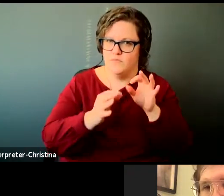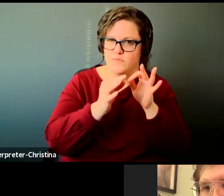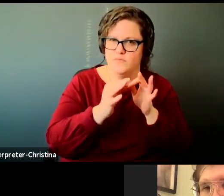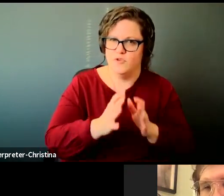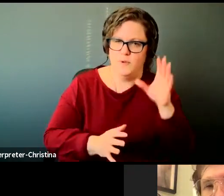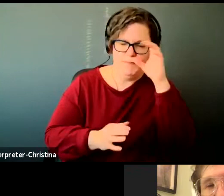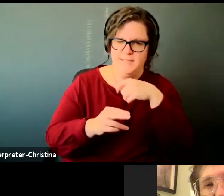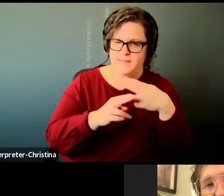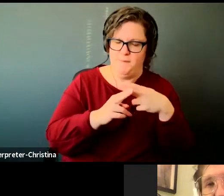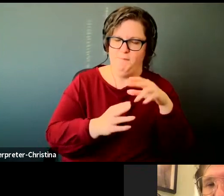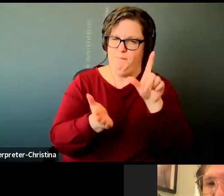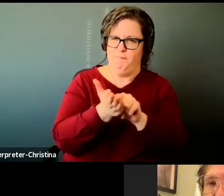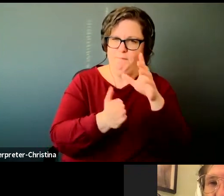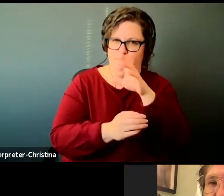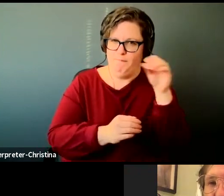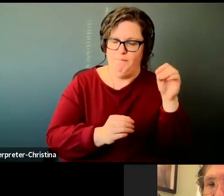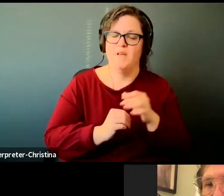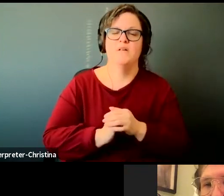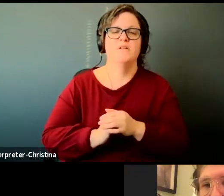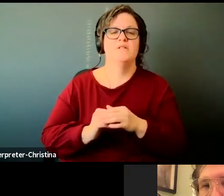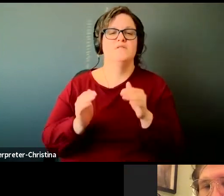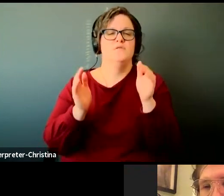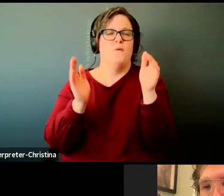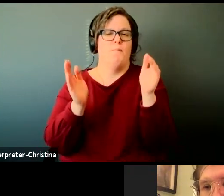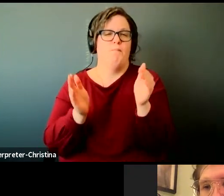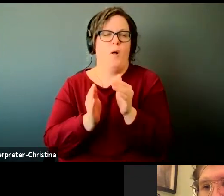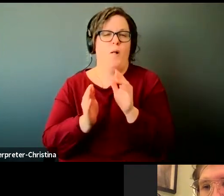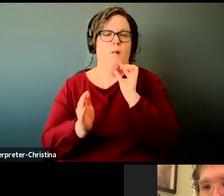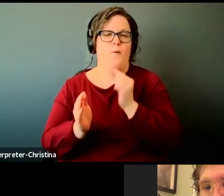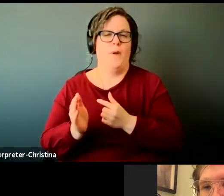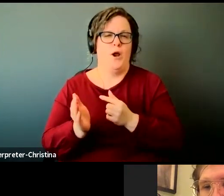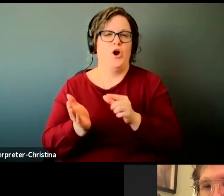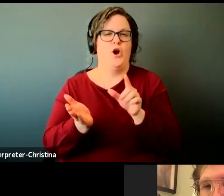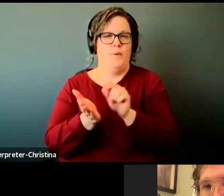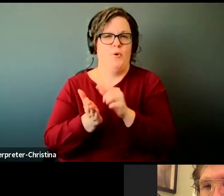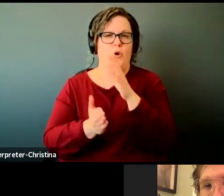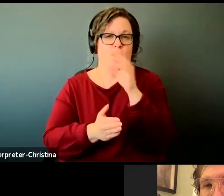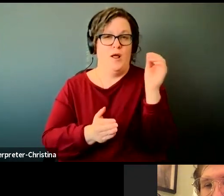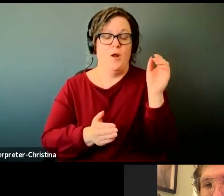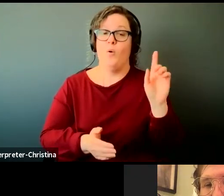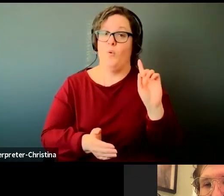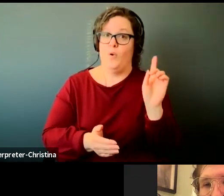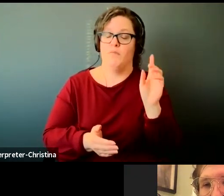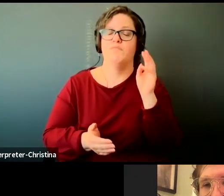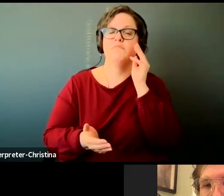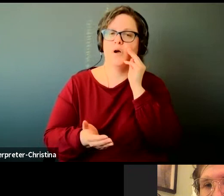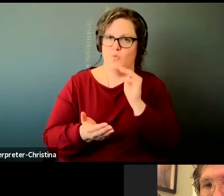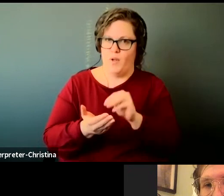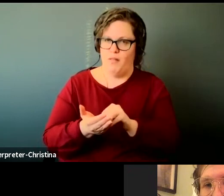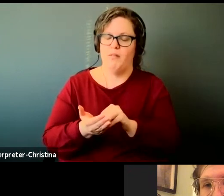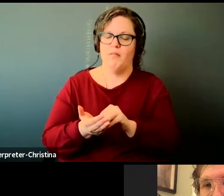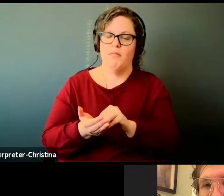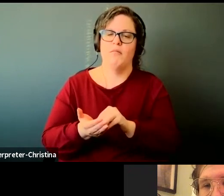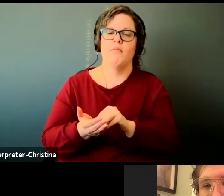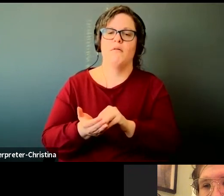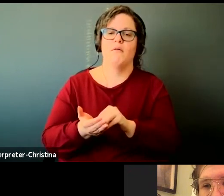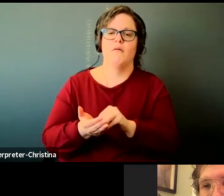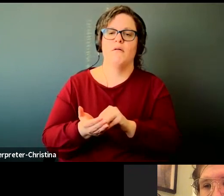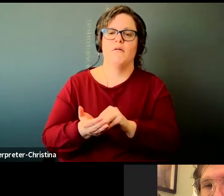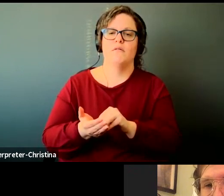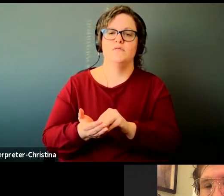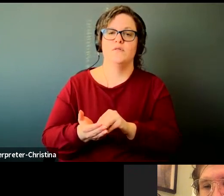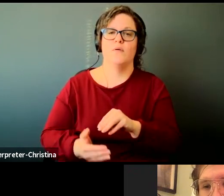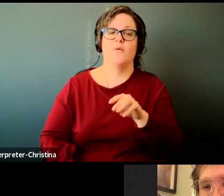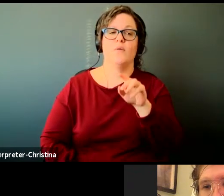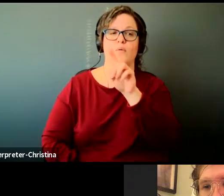here, which is a small queer press, indie press based in Dijagé, Montréal. And so Zomfam